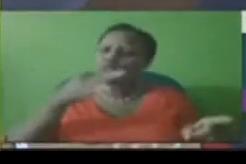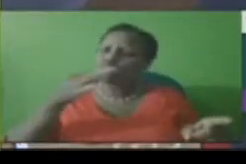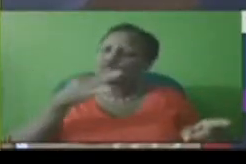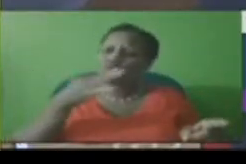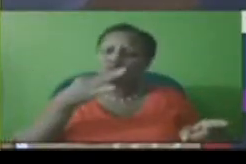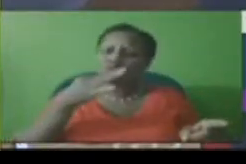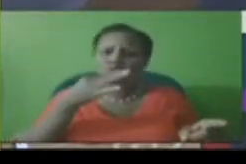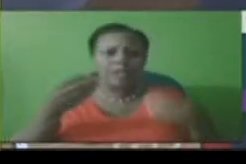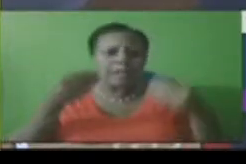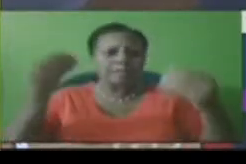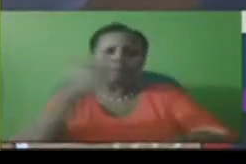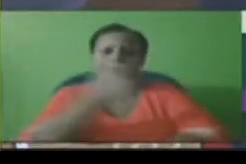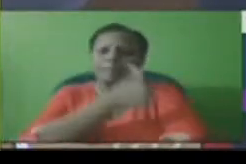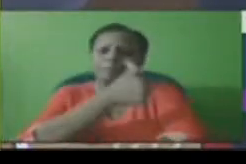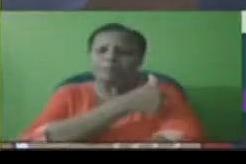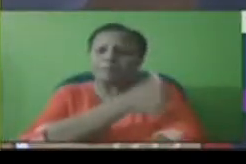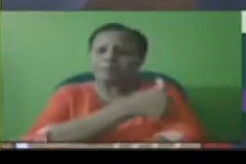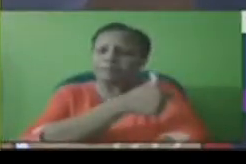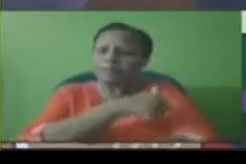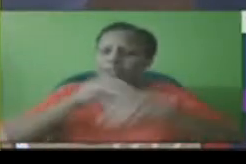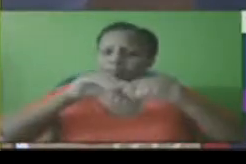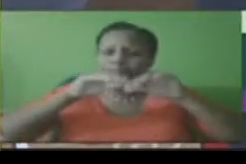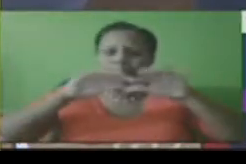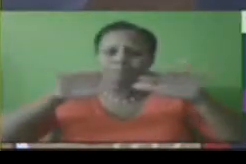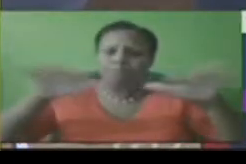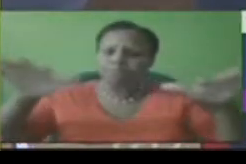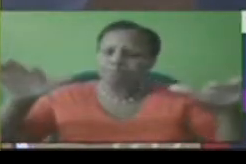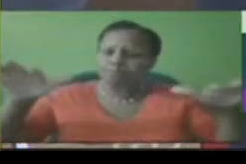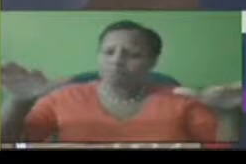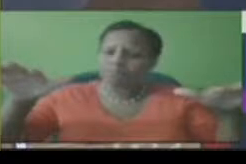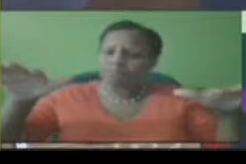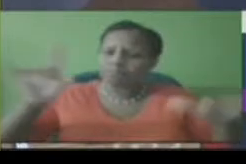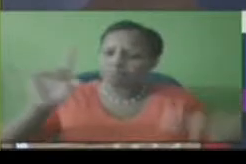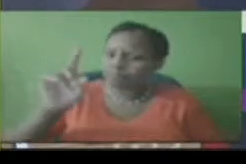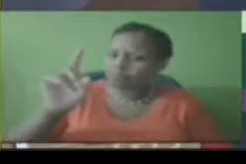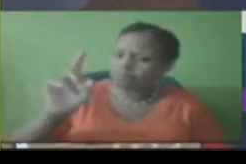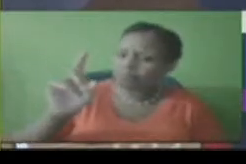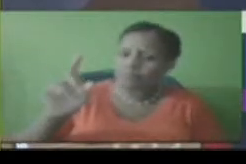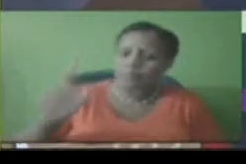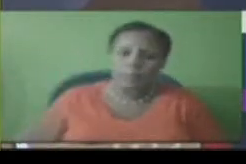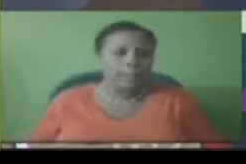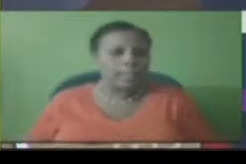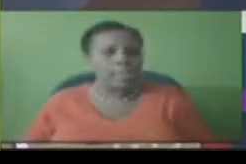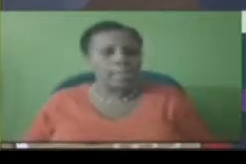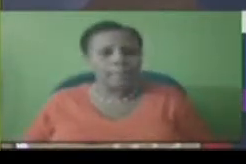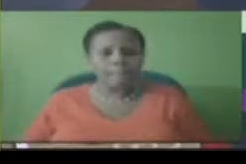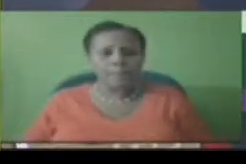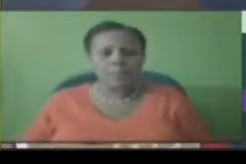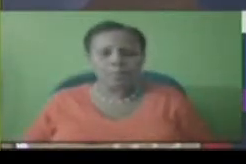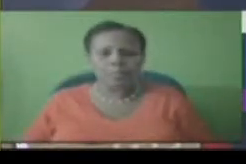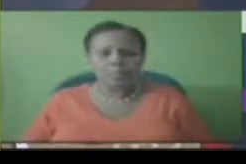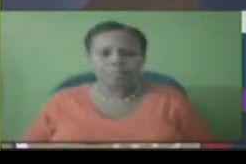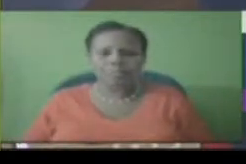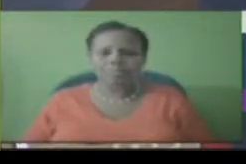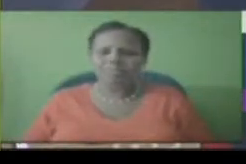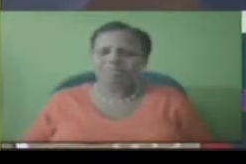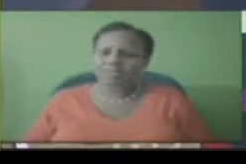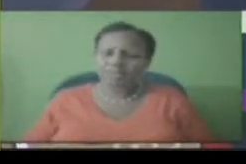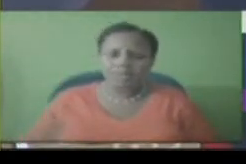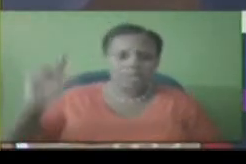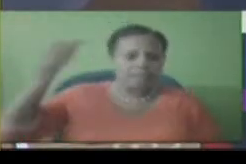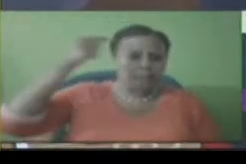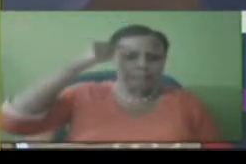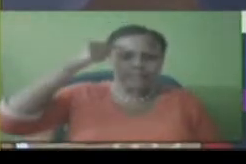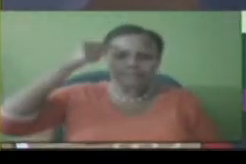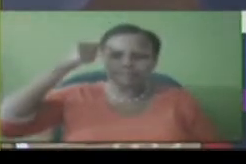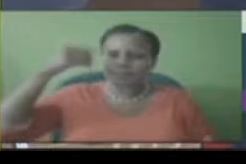been extended by 3 months from the original date. The government has the option of another simple majority